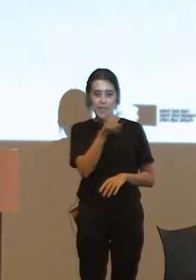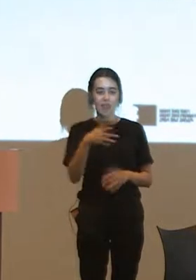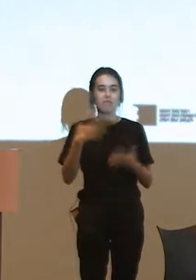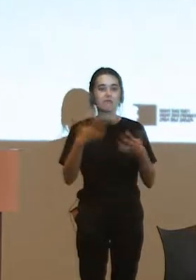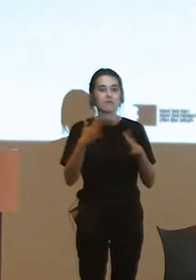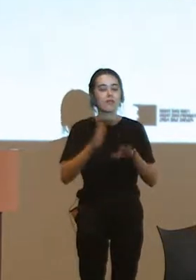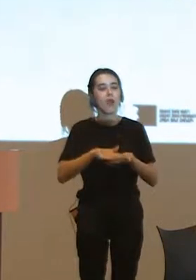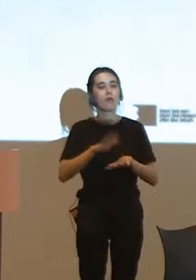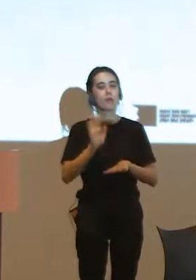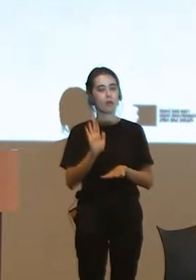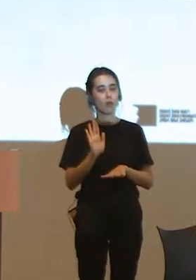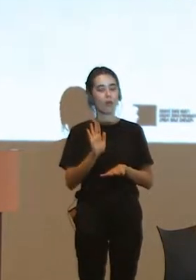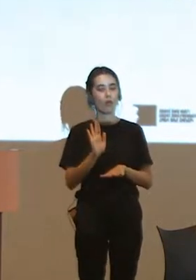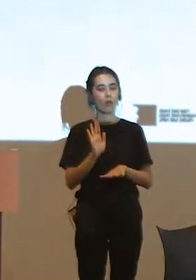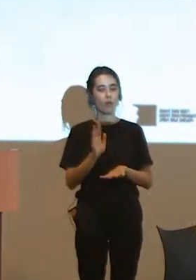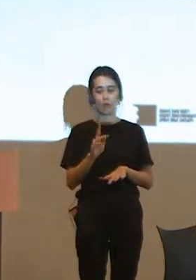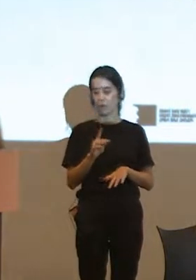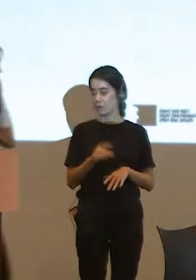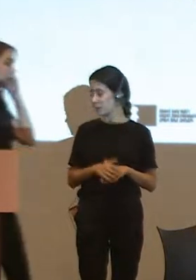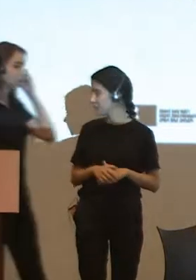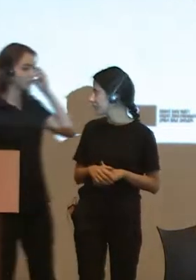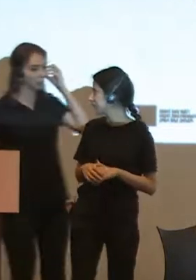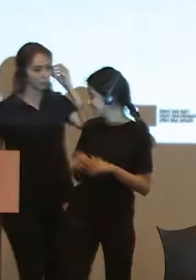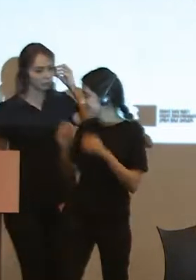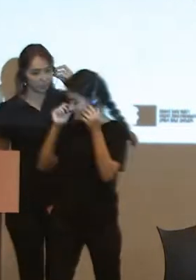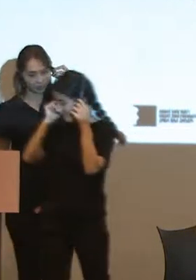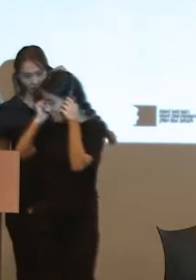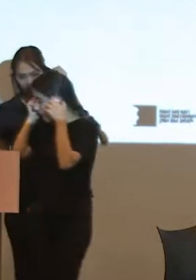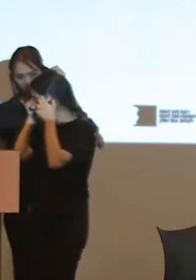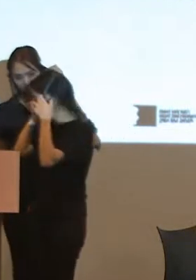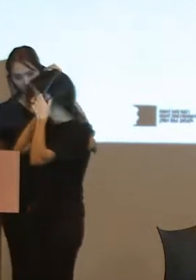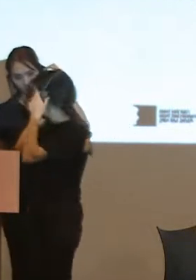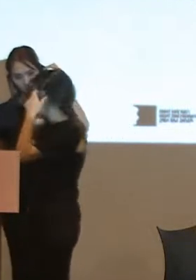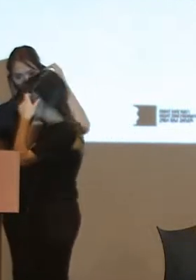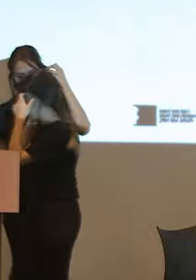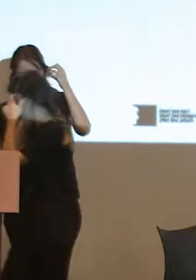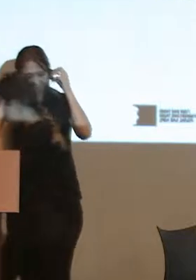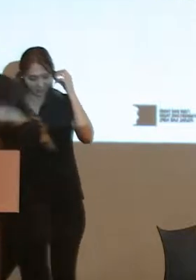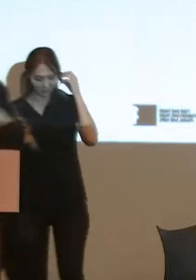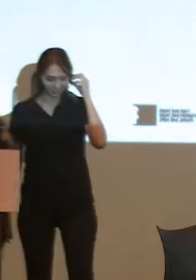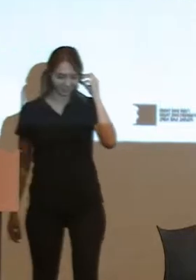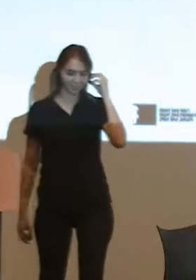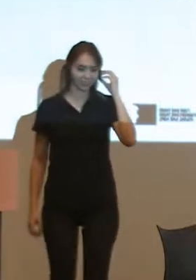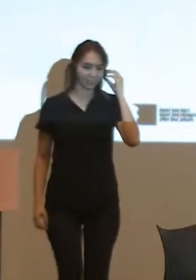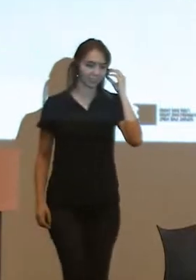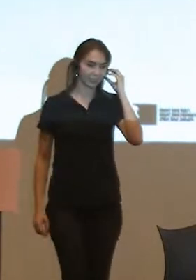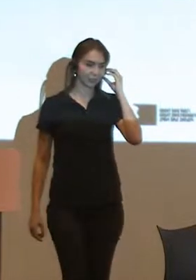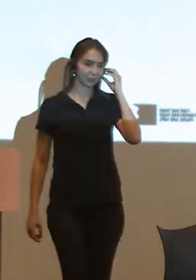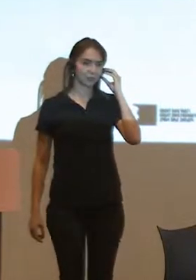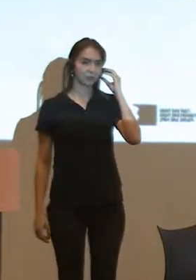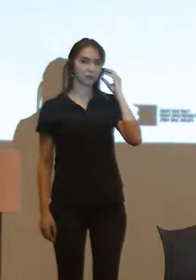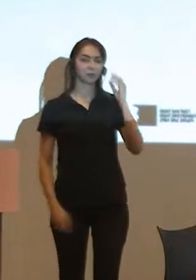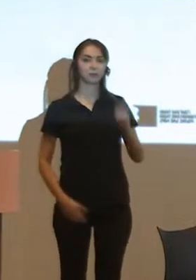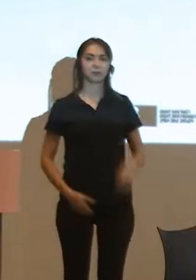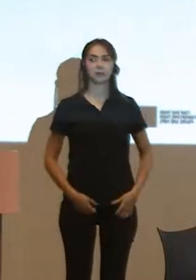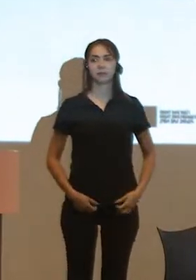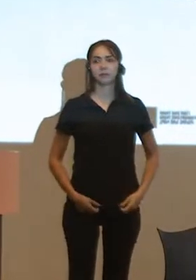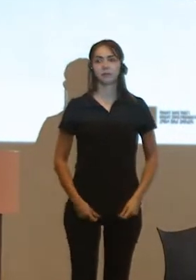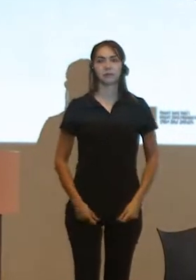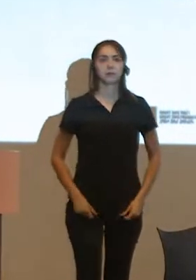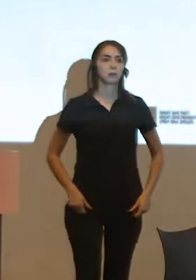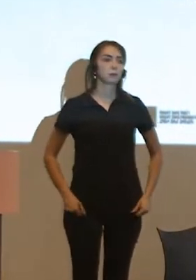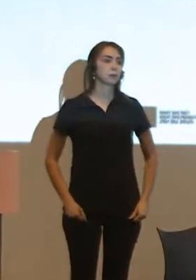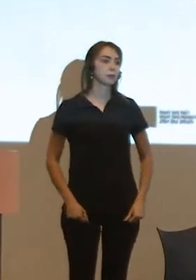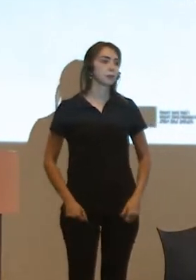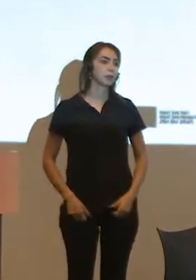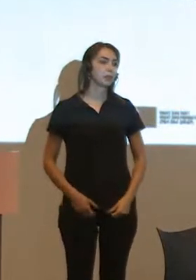official answer is that they are coming directly from a war so they are somehow more deserving of the help that we can get but then